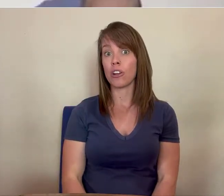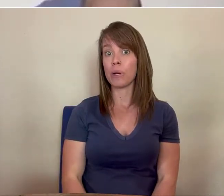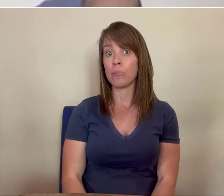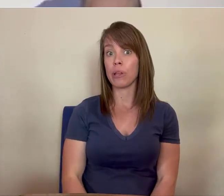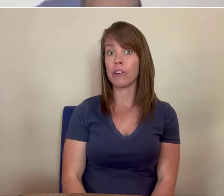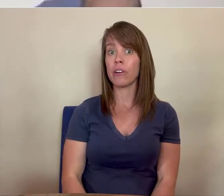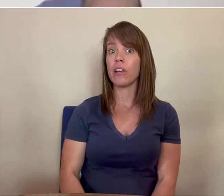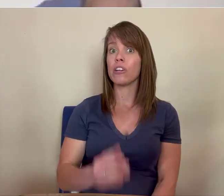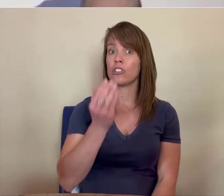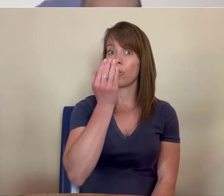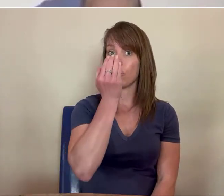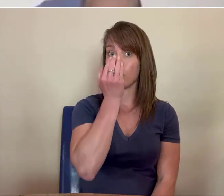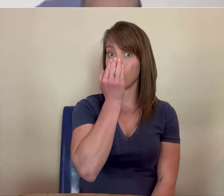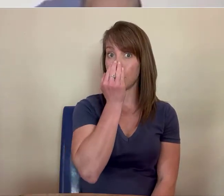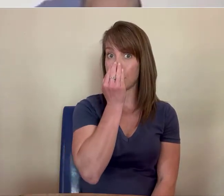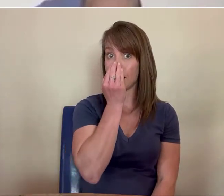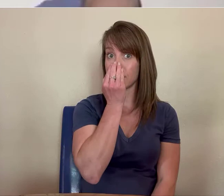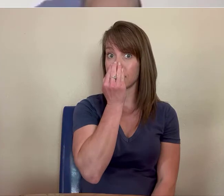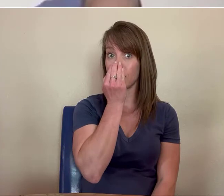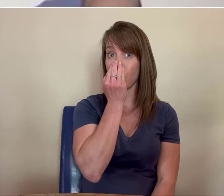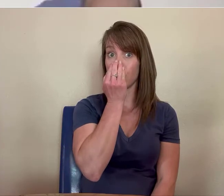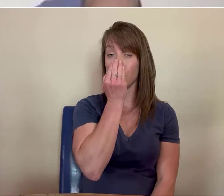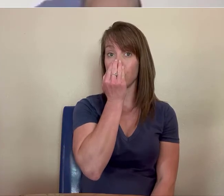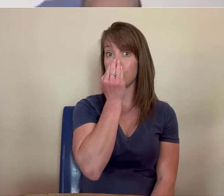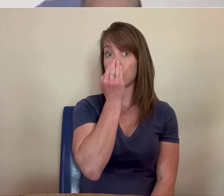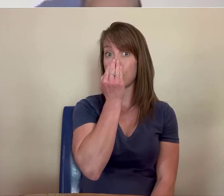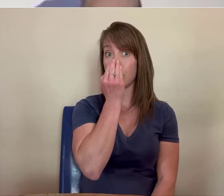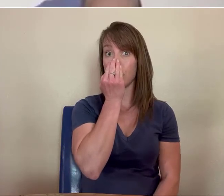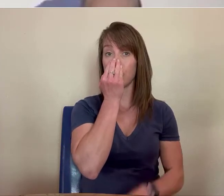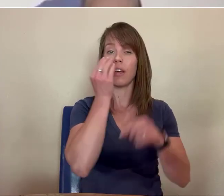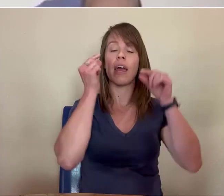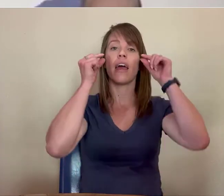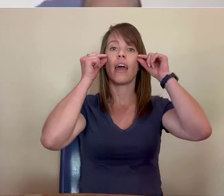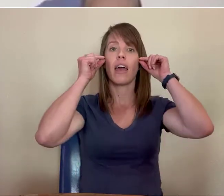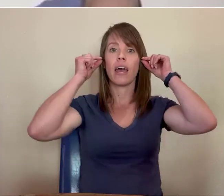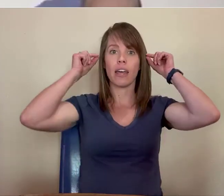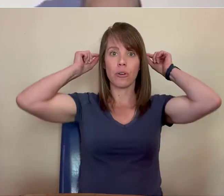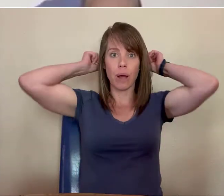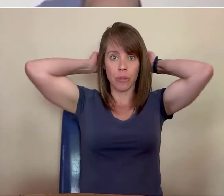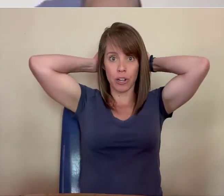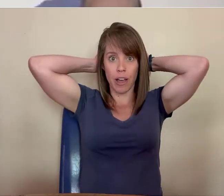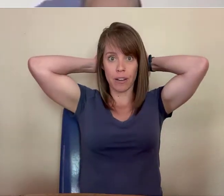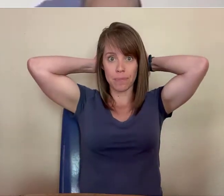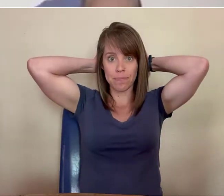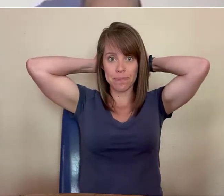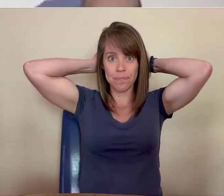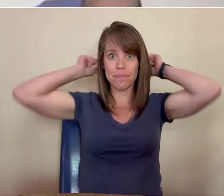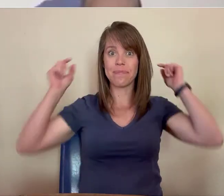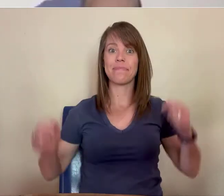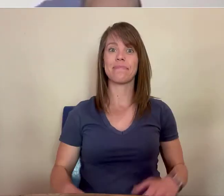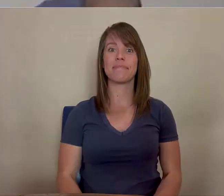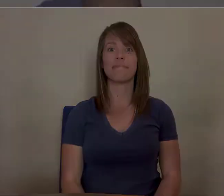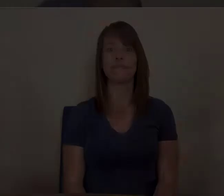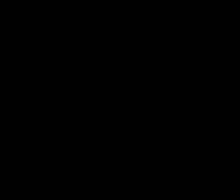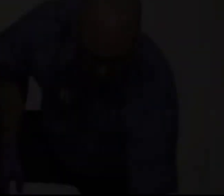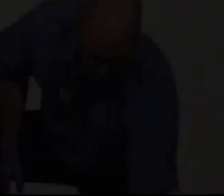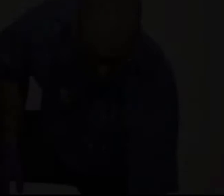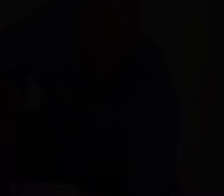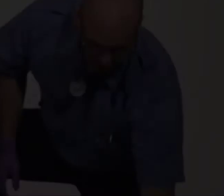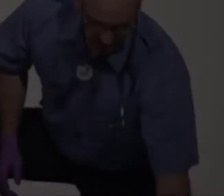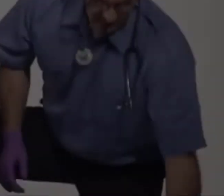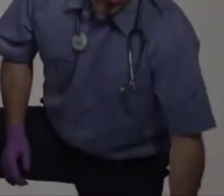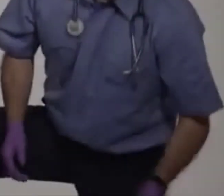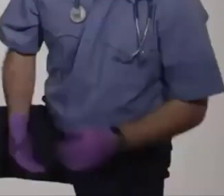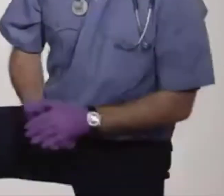a non-rebreather, show them it will be masked over their nose and mouth and around their head.